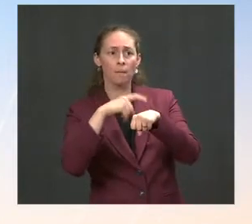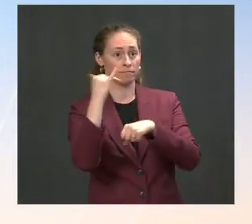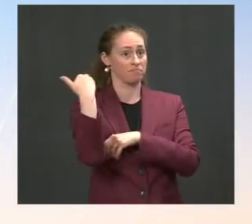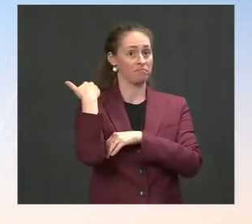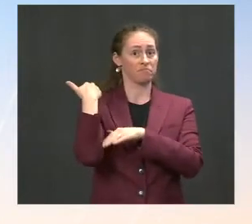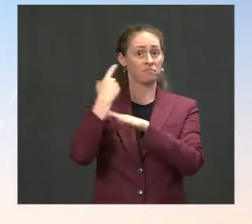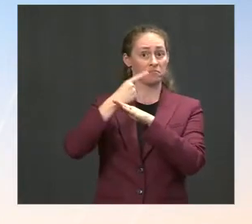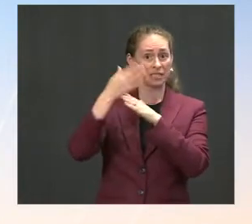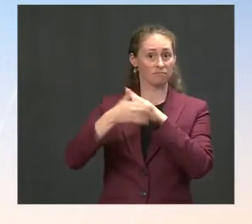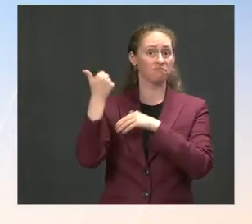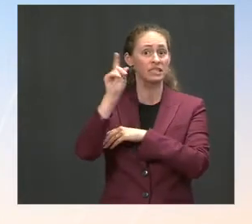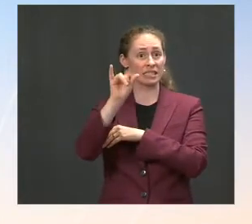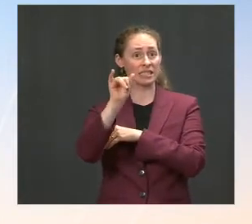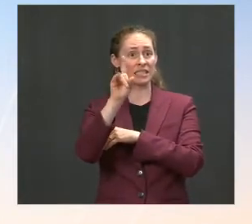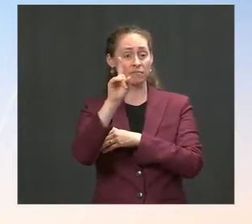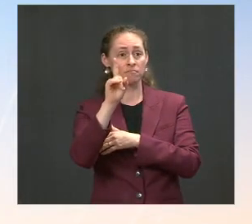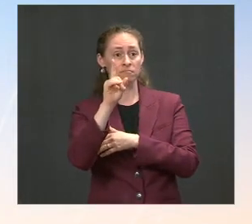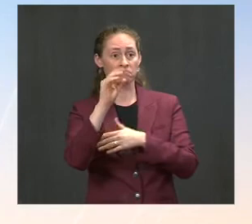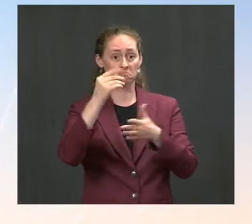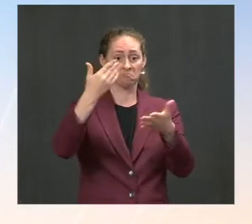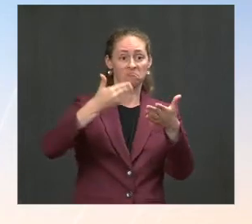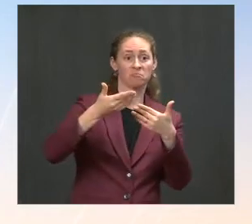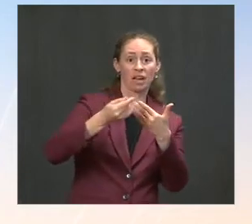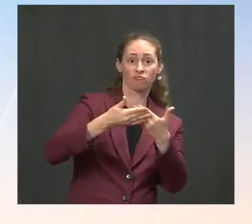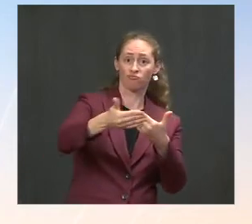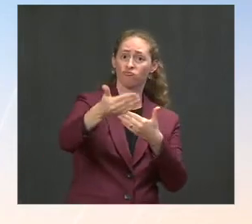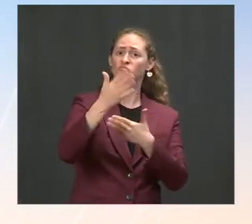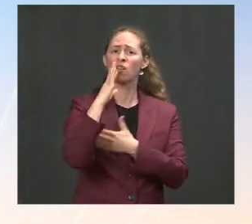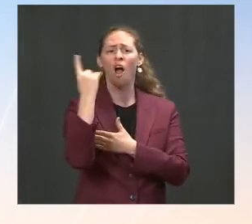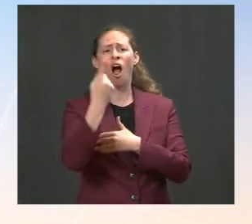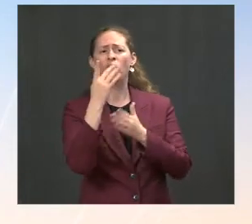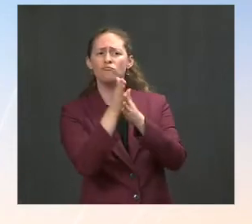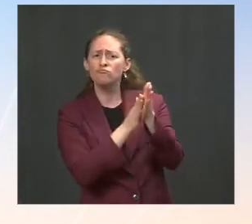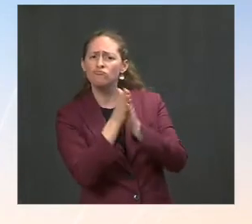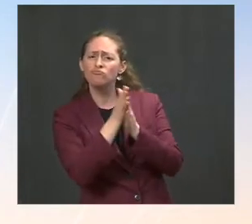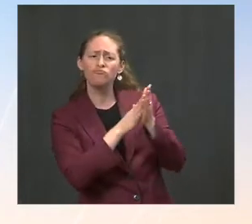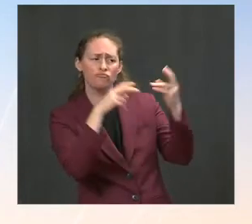coming pivotal weeks as we work to get the infrastructure package